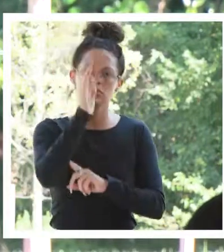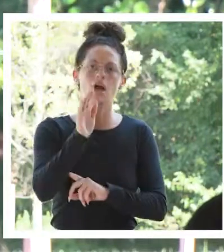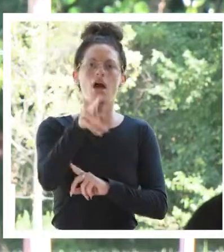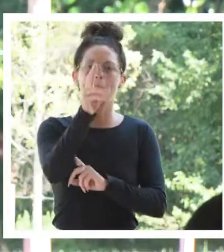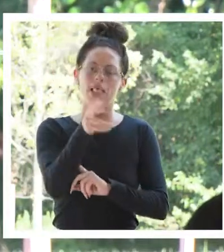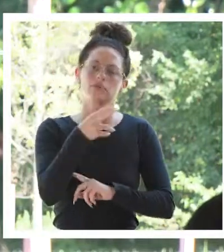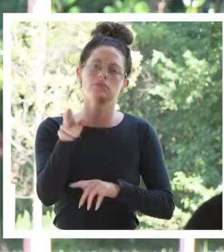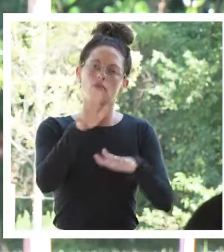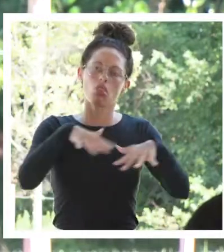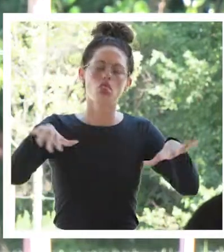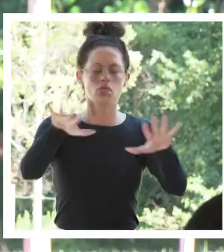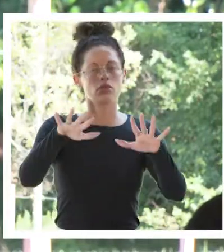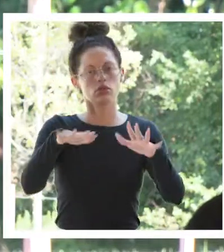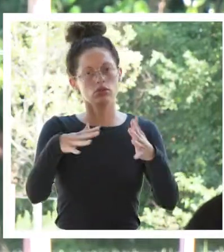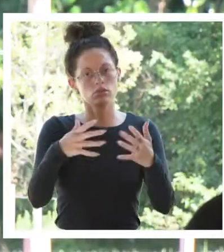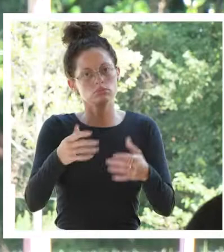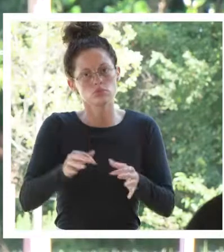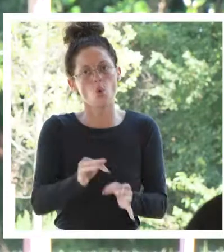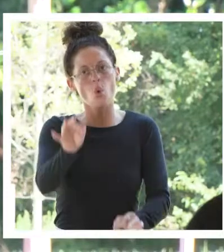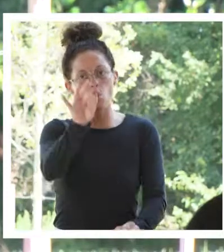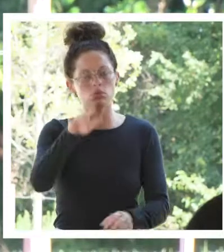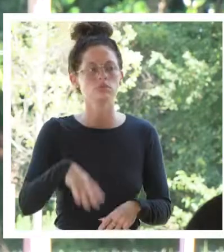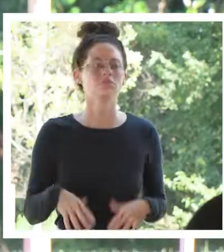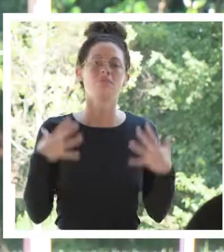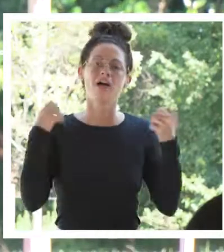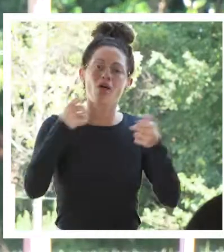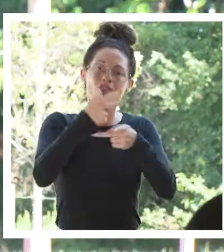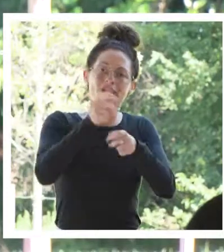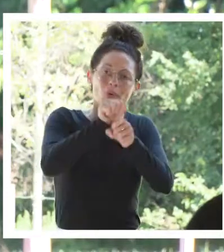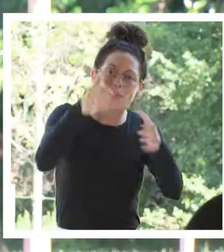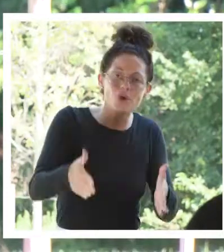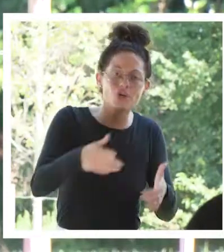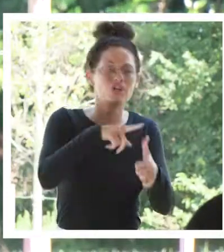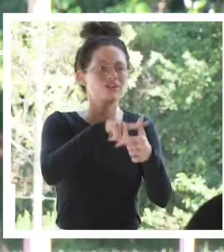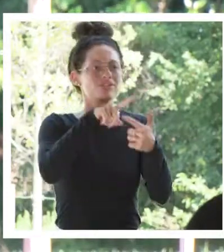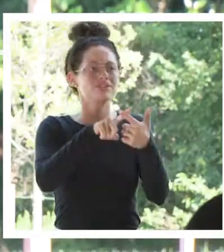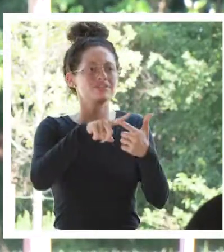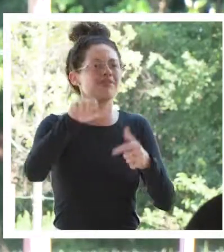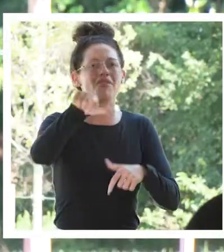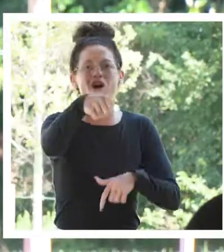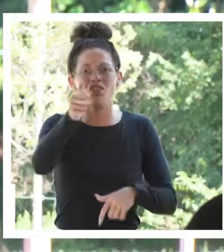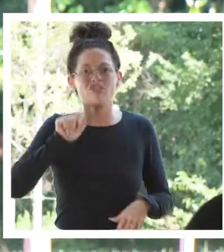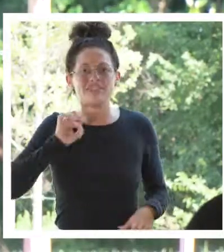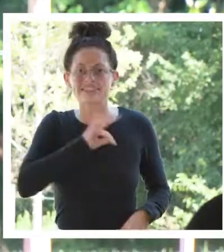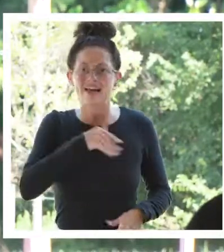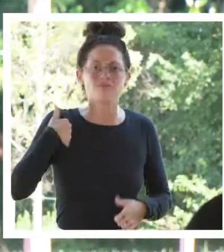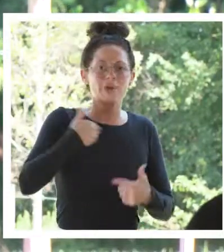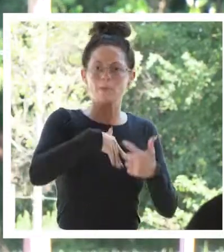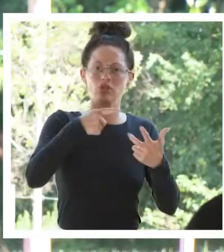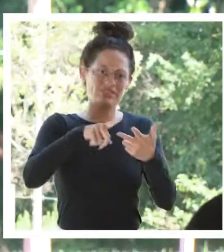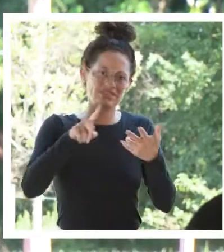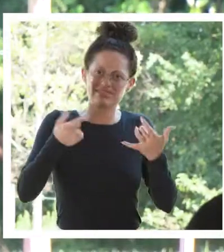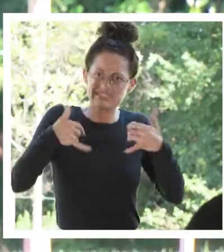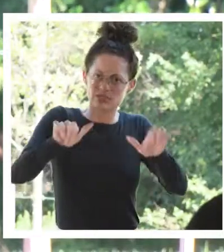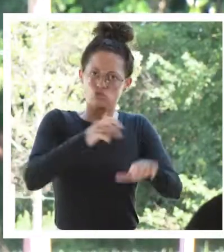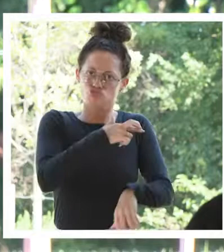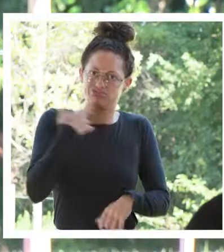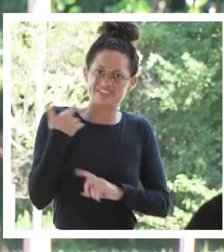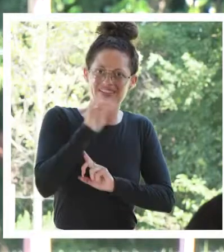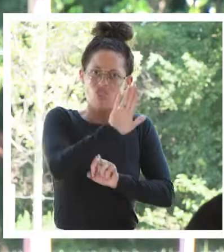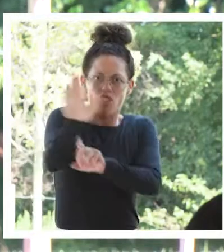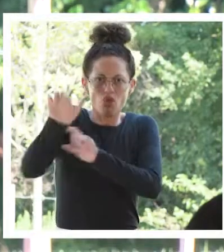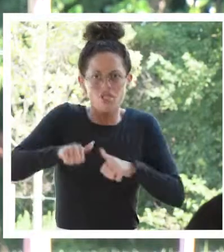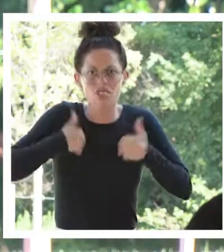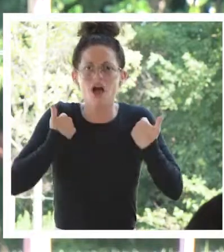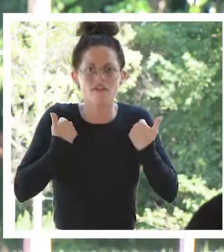those healthcare heroes and essential workers who still toil endlessly and often risk their own safety to care